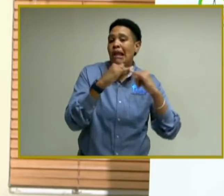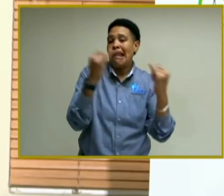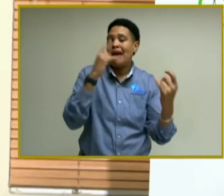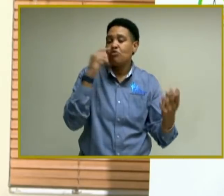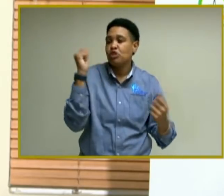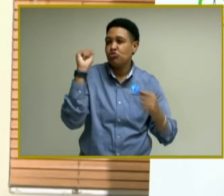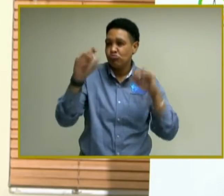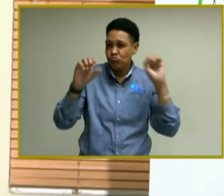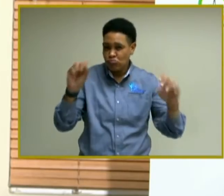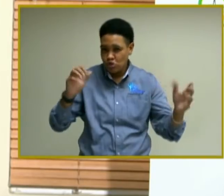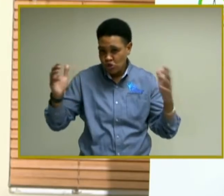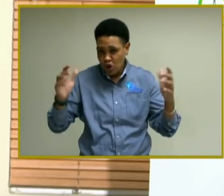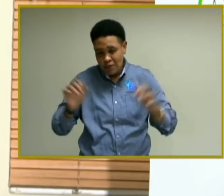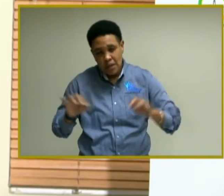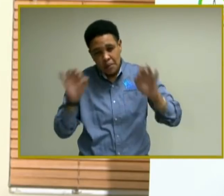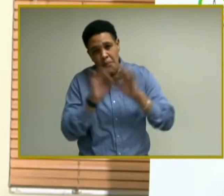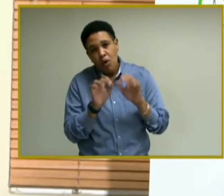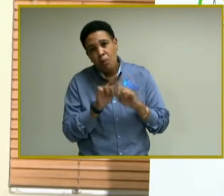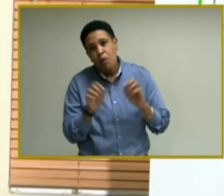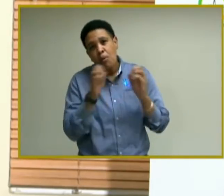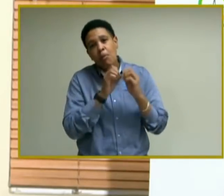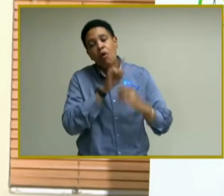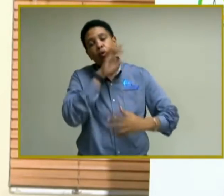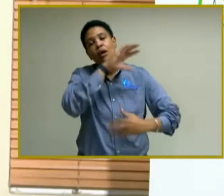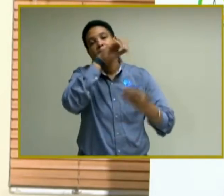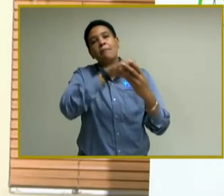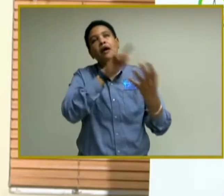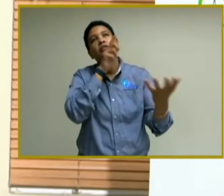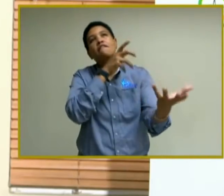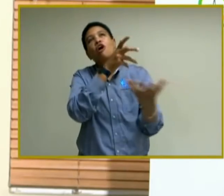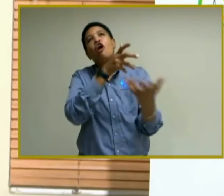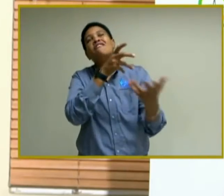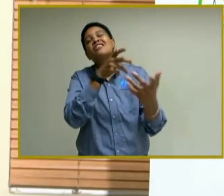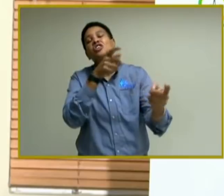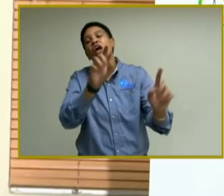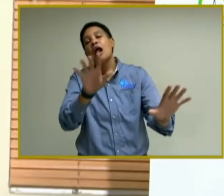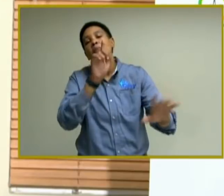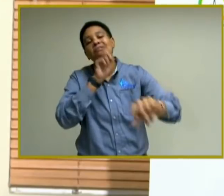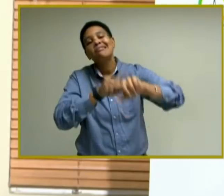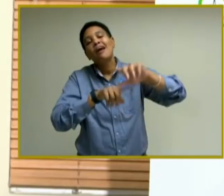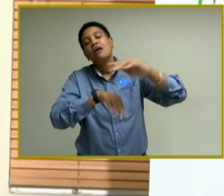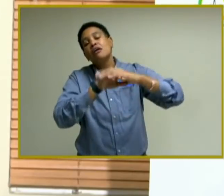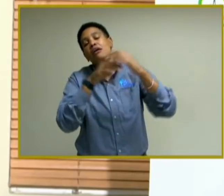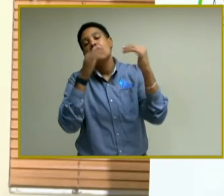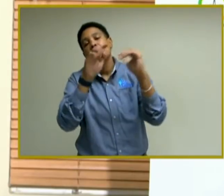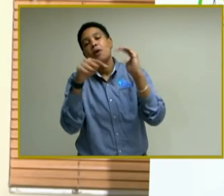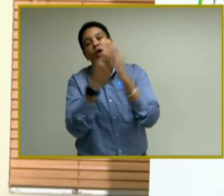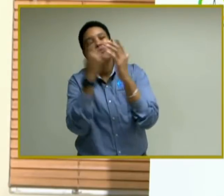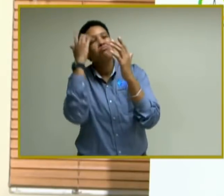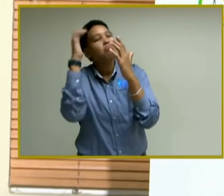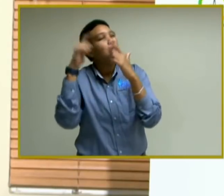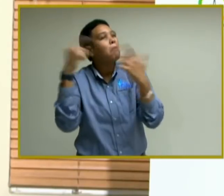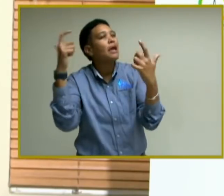And again, more of that will be part of the conversation. The curfew hours, we know, is a big issue.